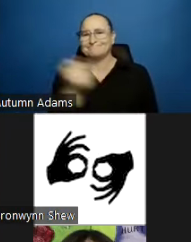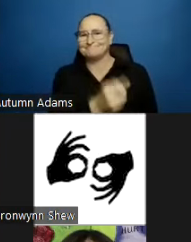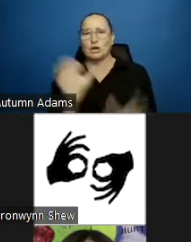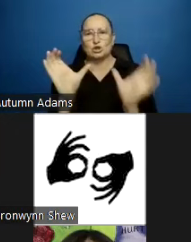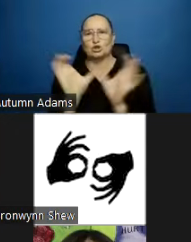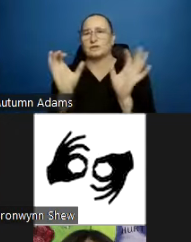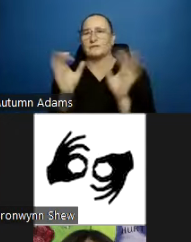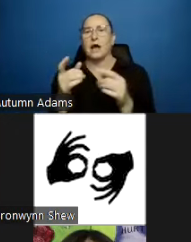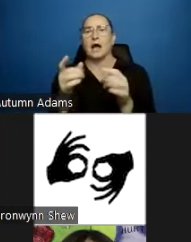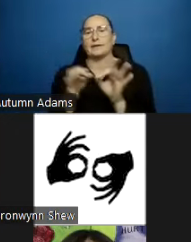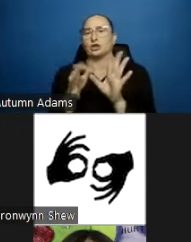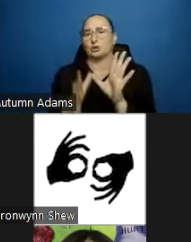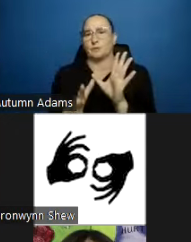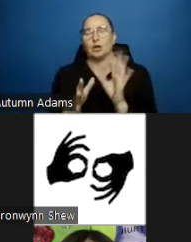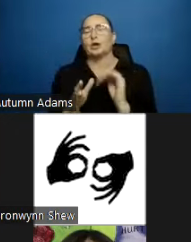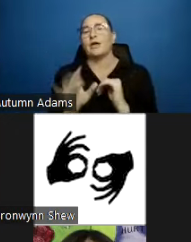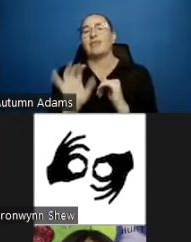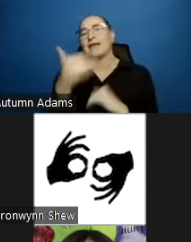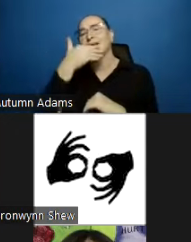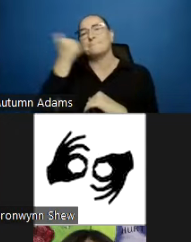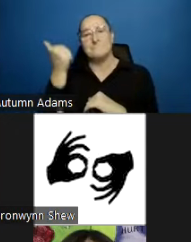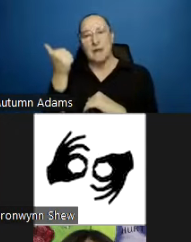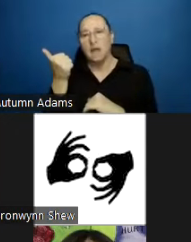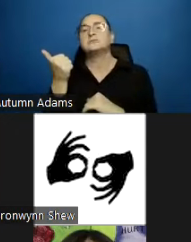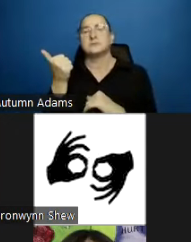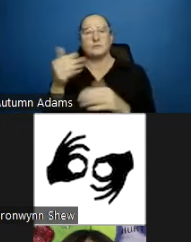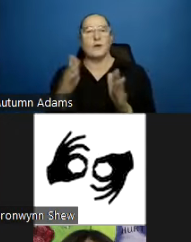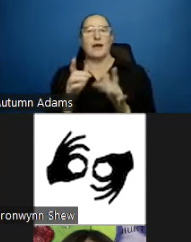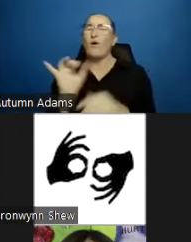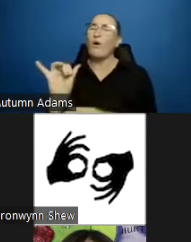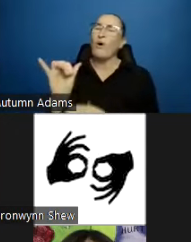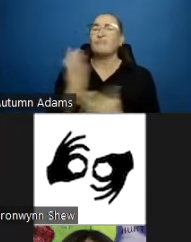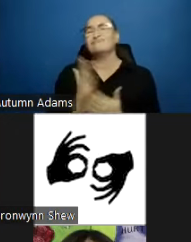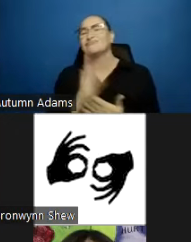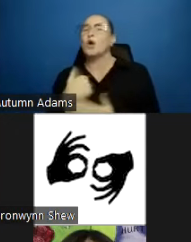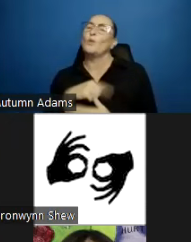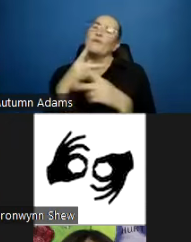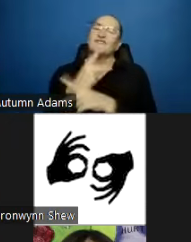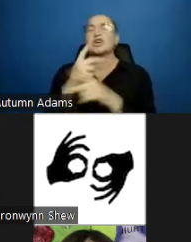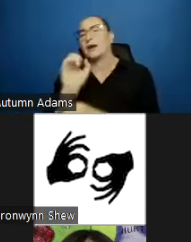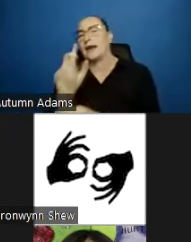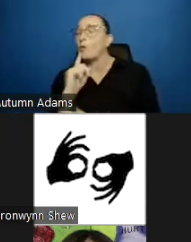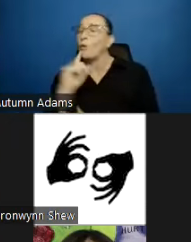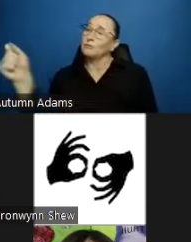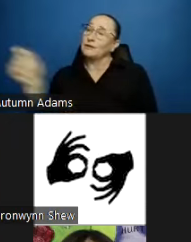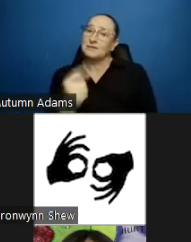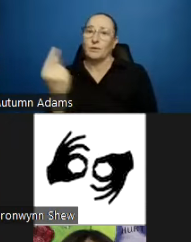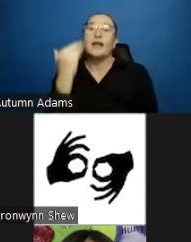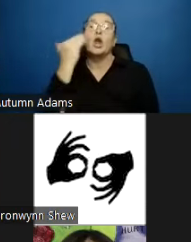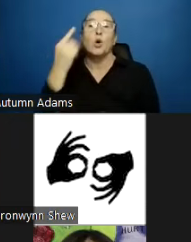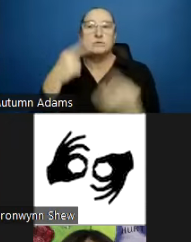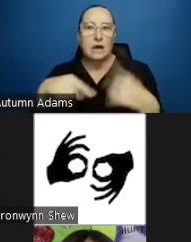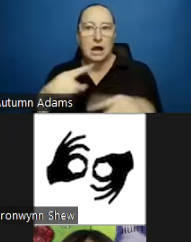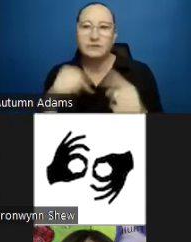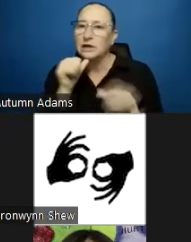That is the best way to go about it, instead of saying, oh, that's okay, we'll figure it out, or bring someone in who just knows sign language and isn't